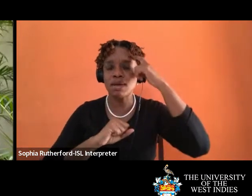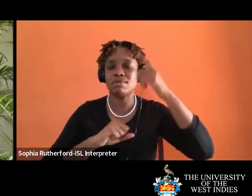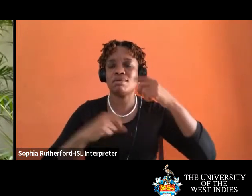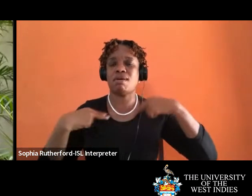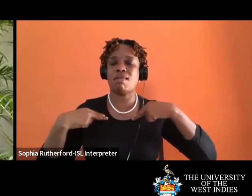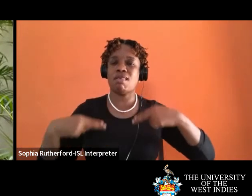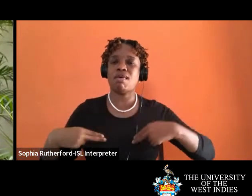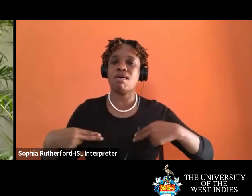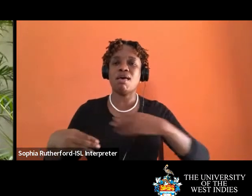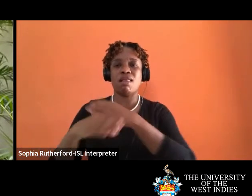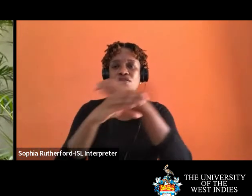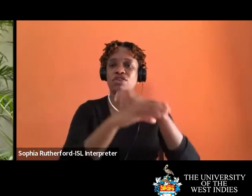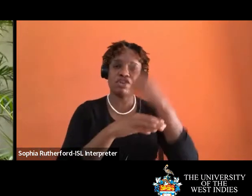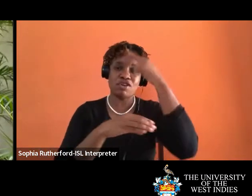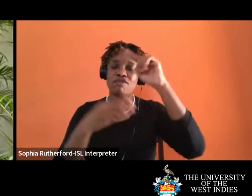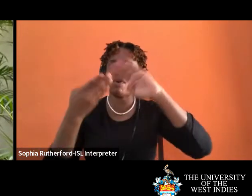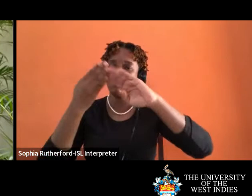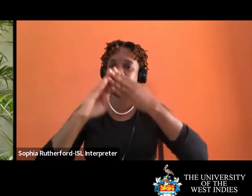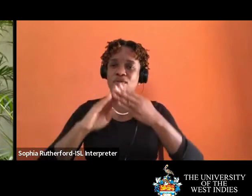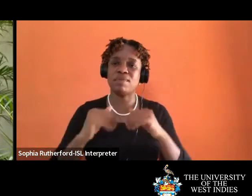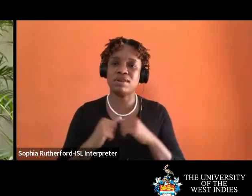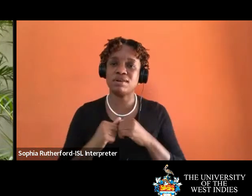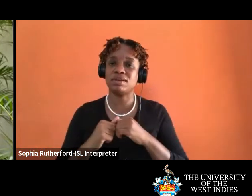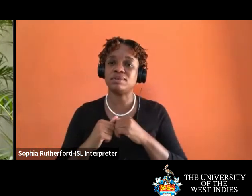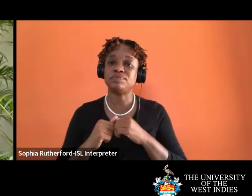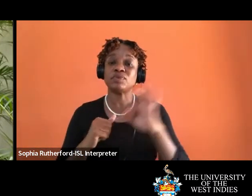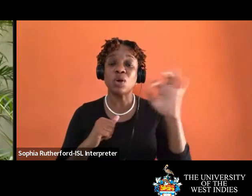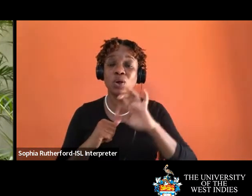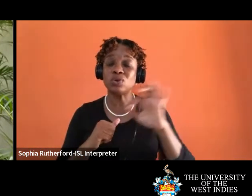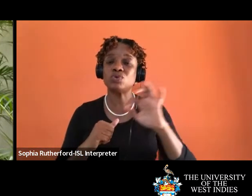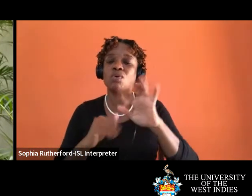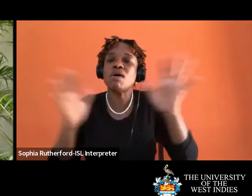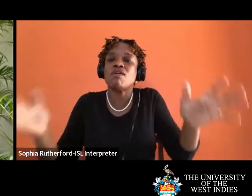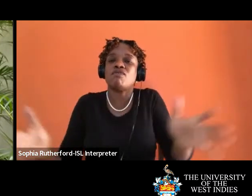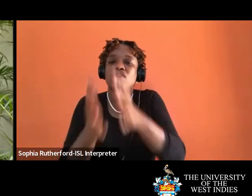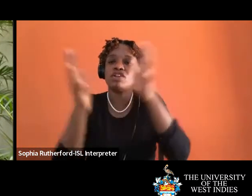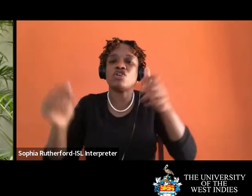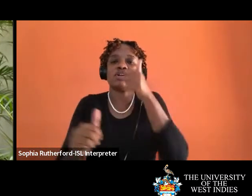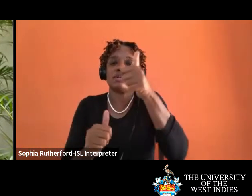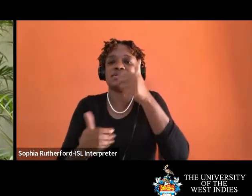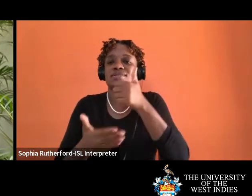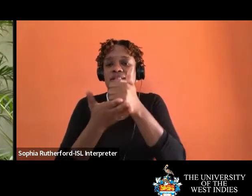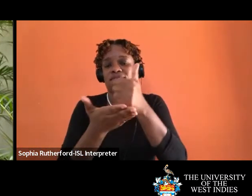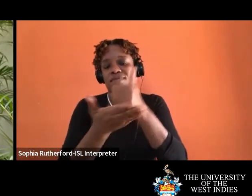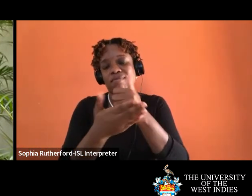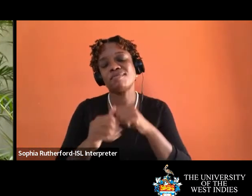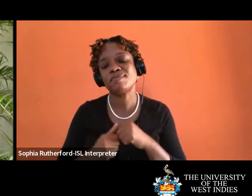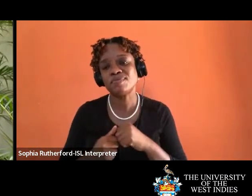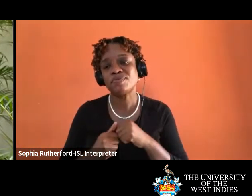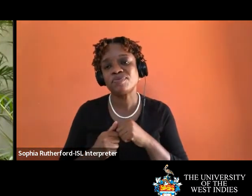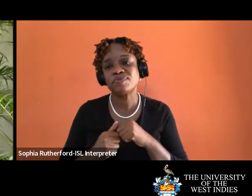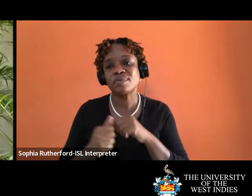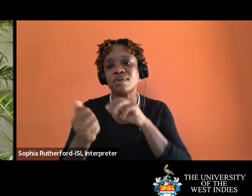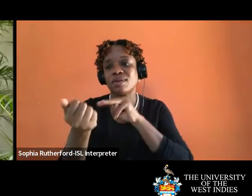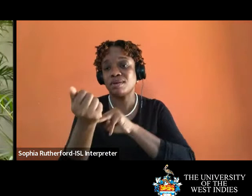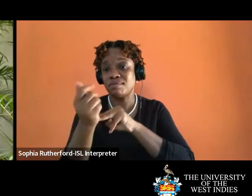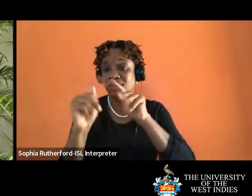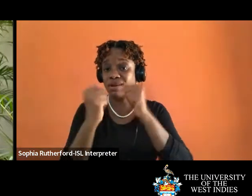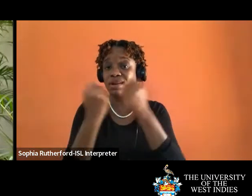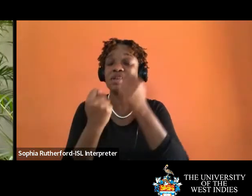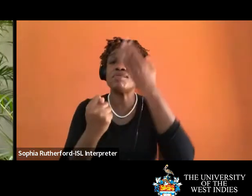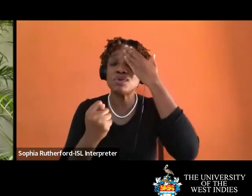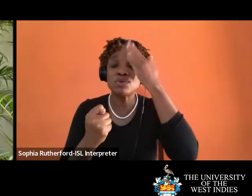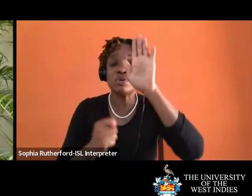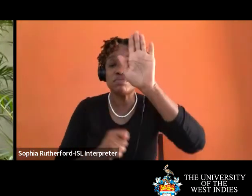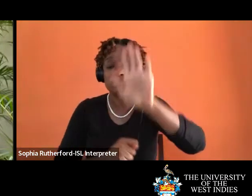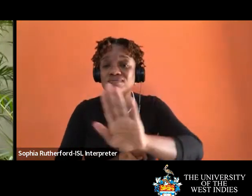while distributing self-help resources. The medical team knows their patients. Keeping a record of those